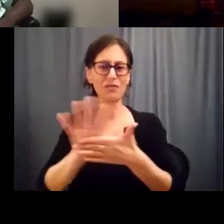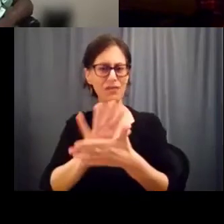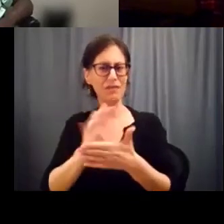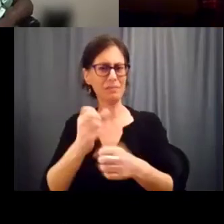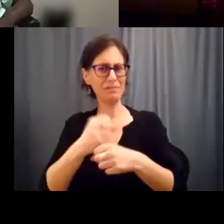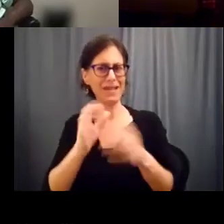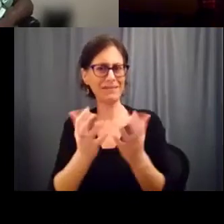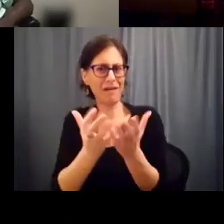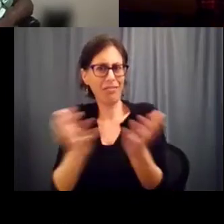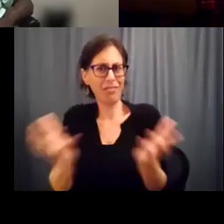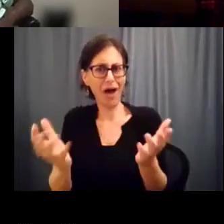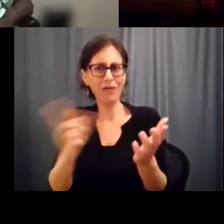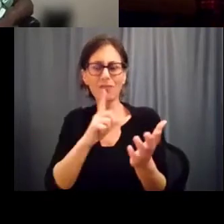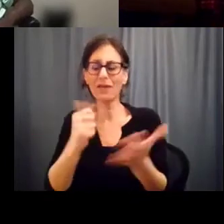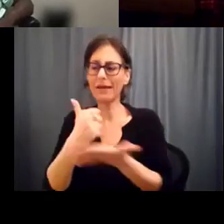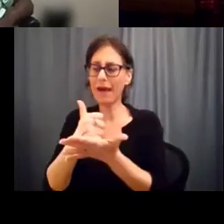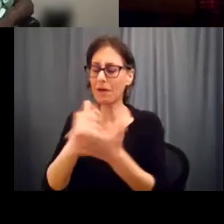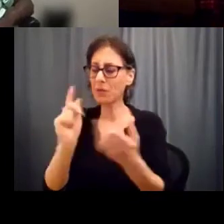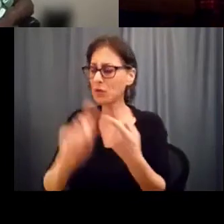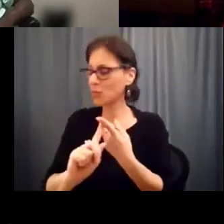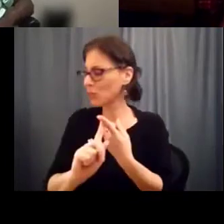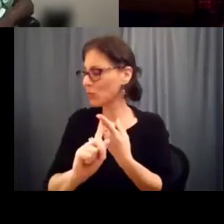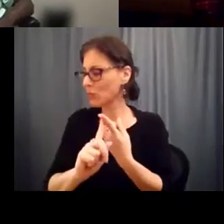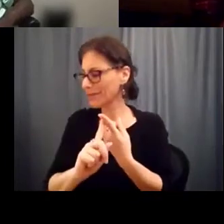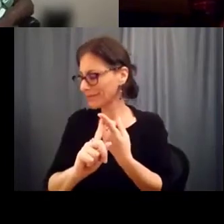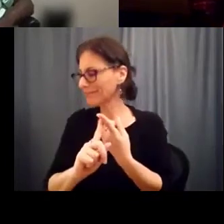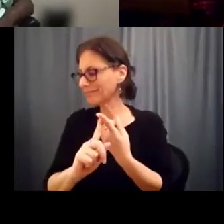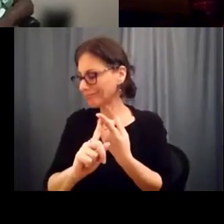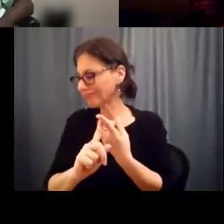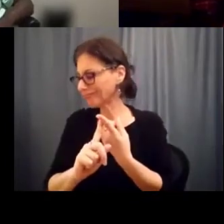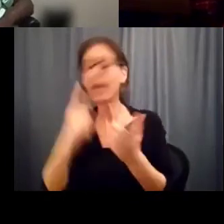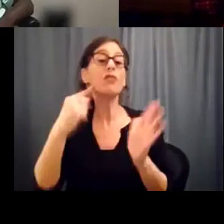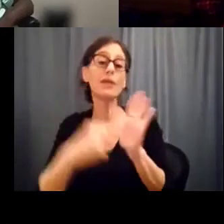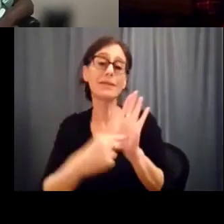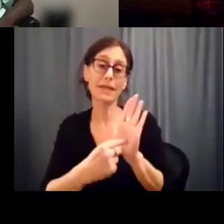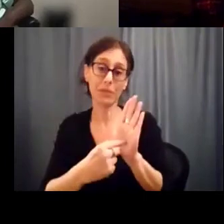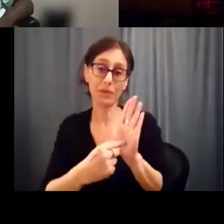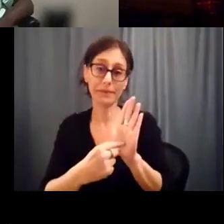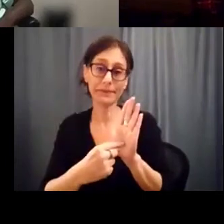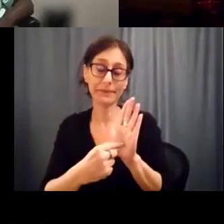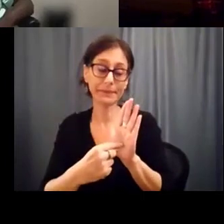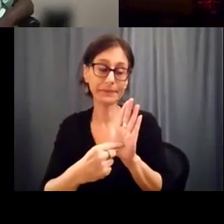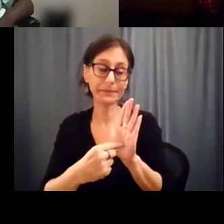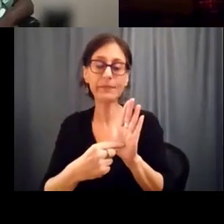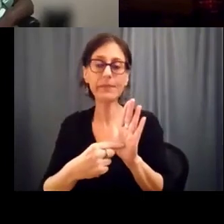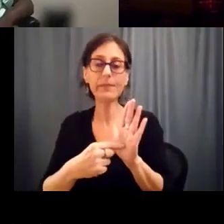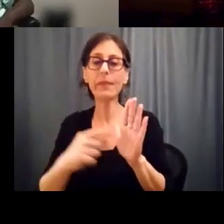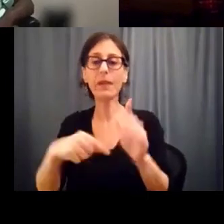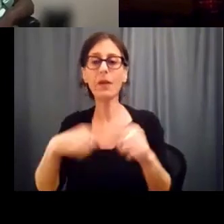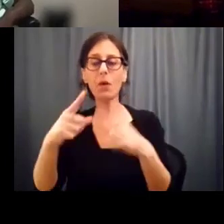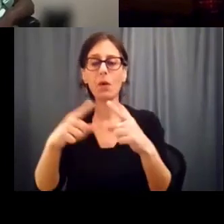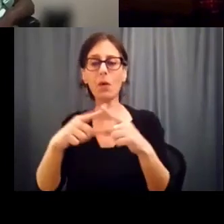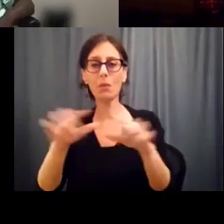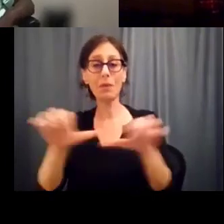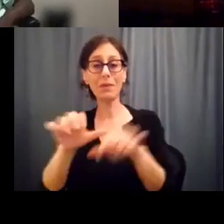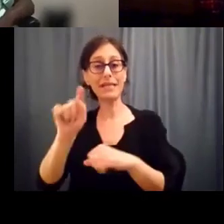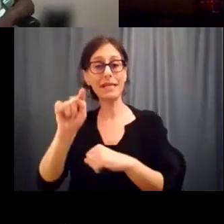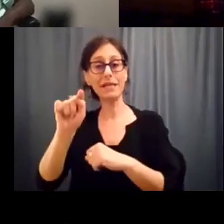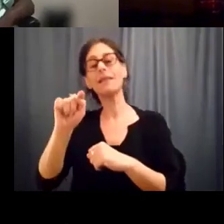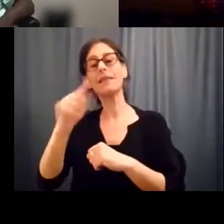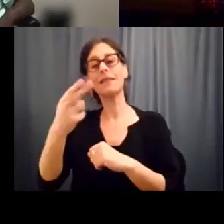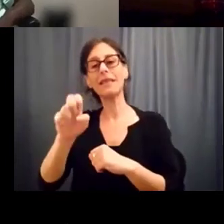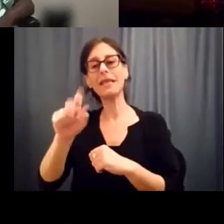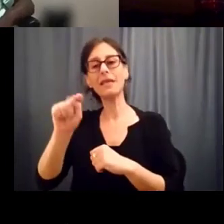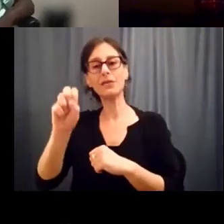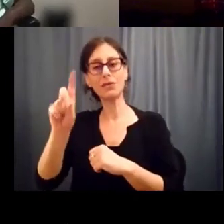helped to like really, you know, like, you know, for instance, when we end up getting like the Today Show and Ted Danson